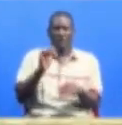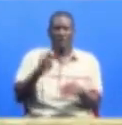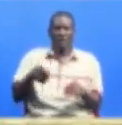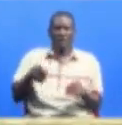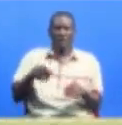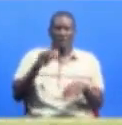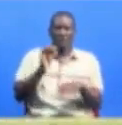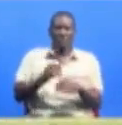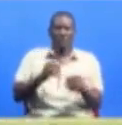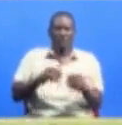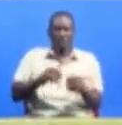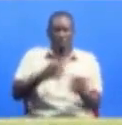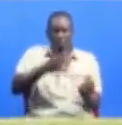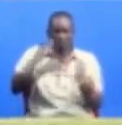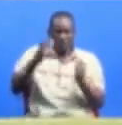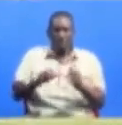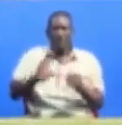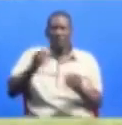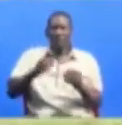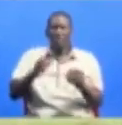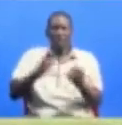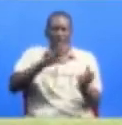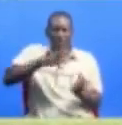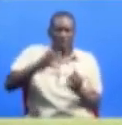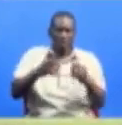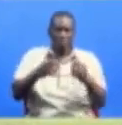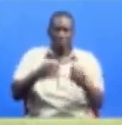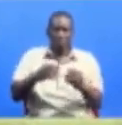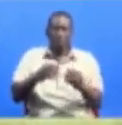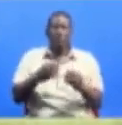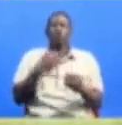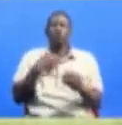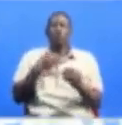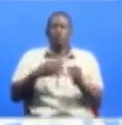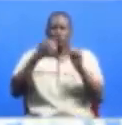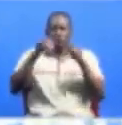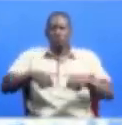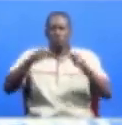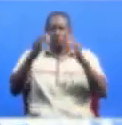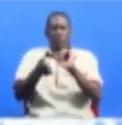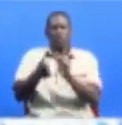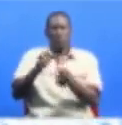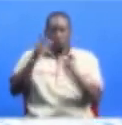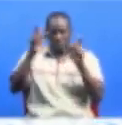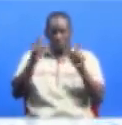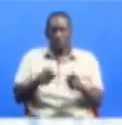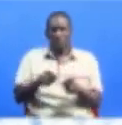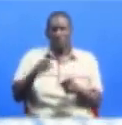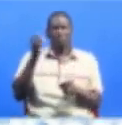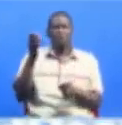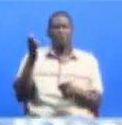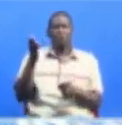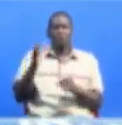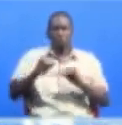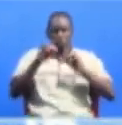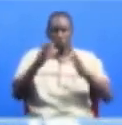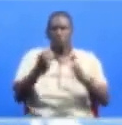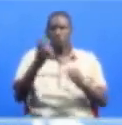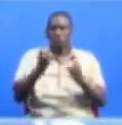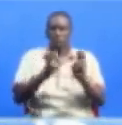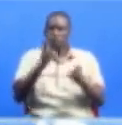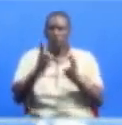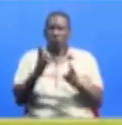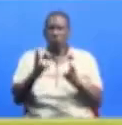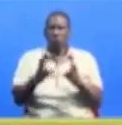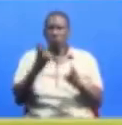on the players. With Kenya Rugby Union getting a new chairman, change was inevitable. Damien McGrath was the coach in the 2022-23